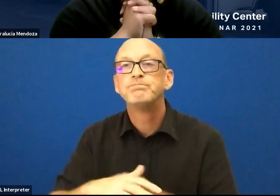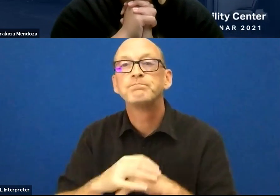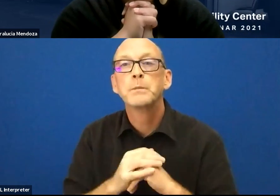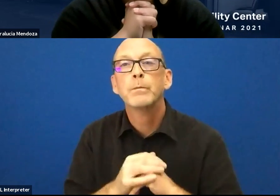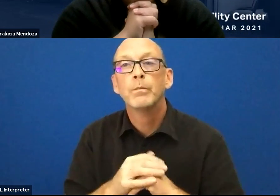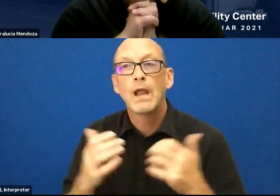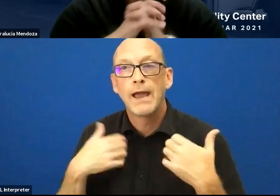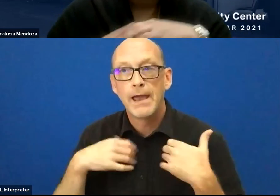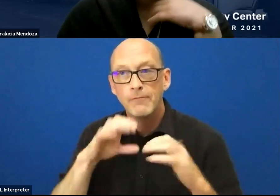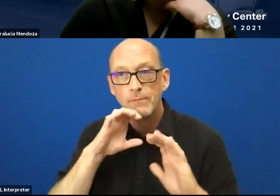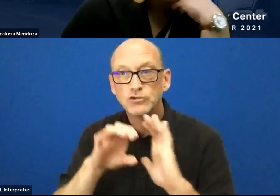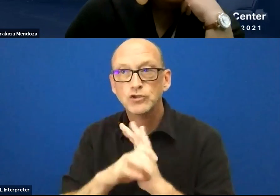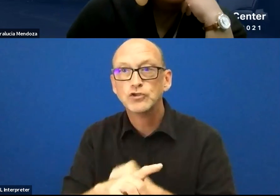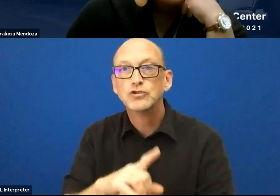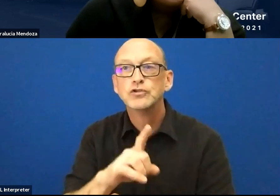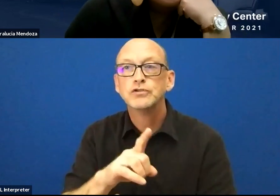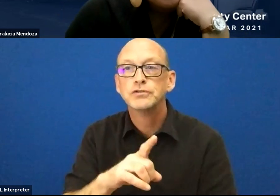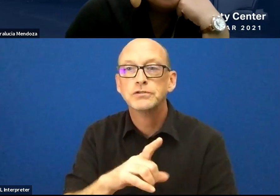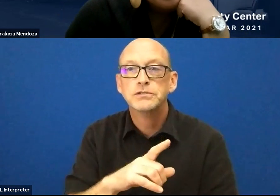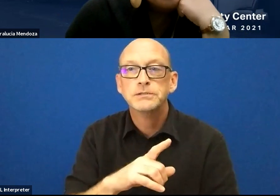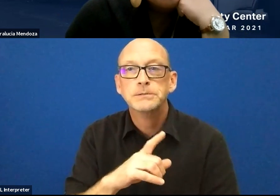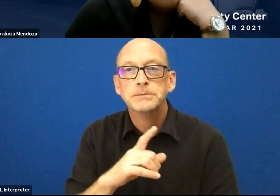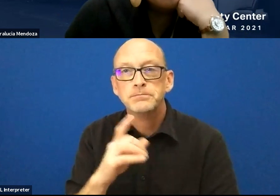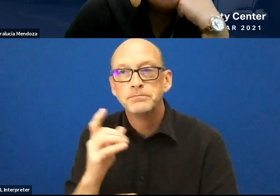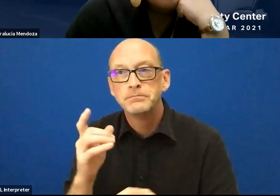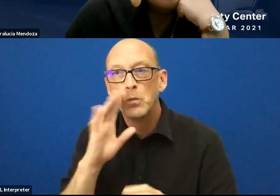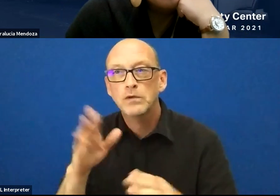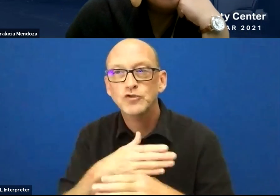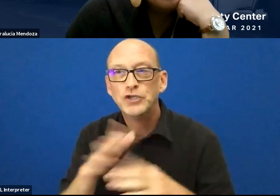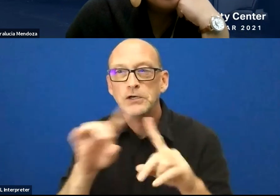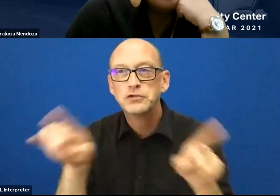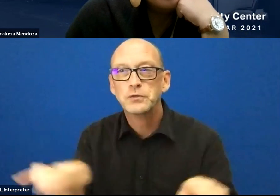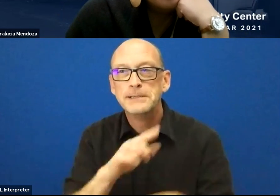photo if you'll hold tight for just a second while I share my screen.